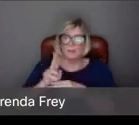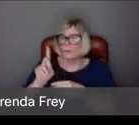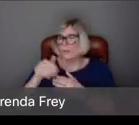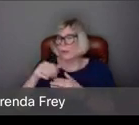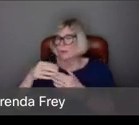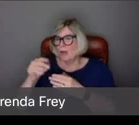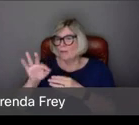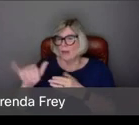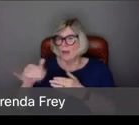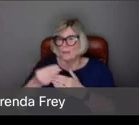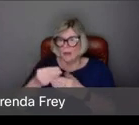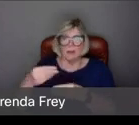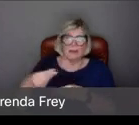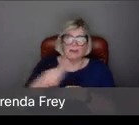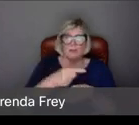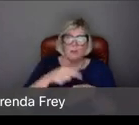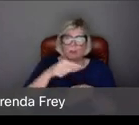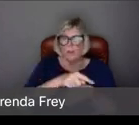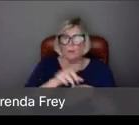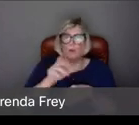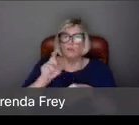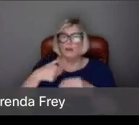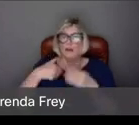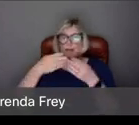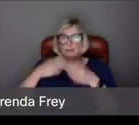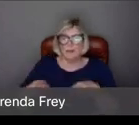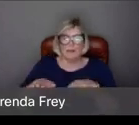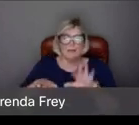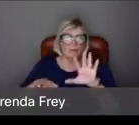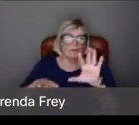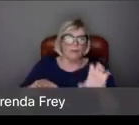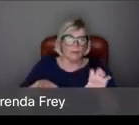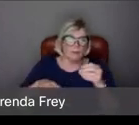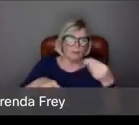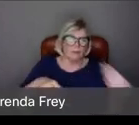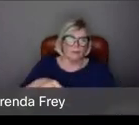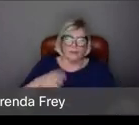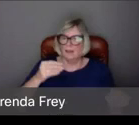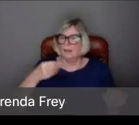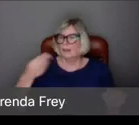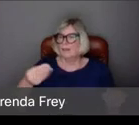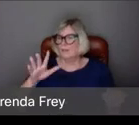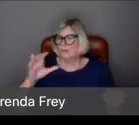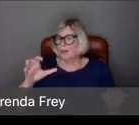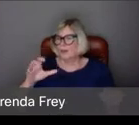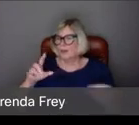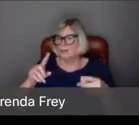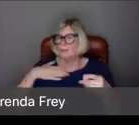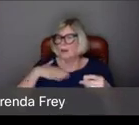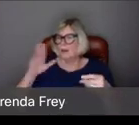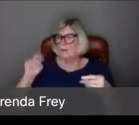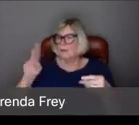money and give it to them, or should I split the 1,000 in half, give them 5, and give my bank